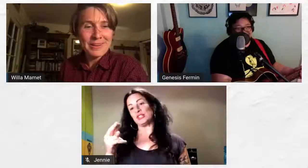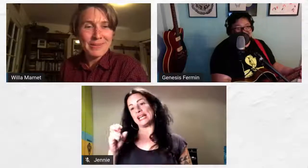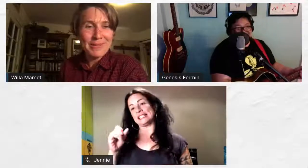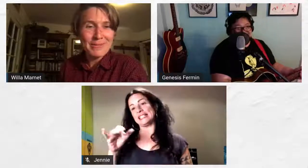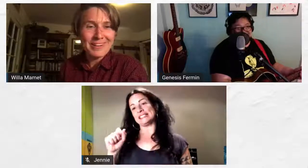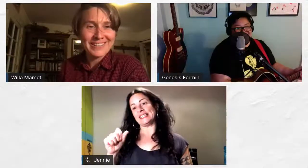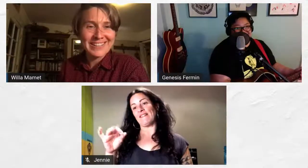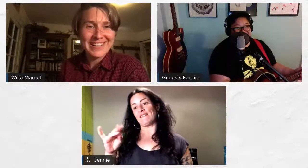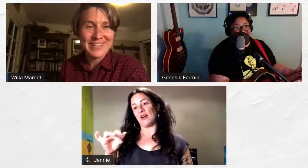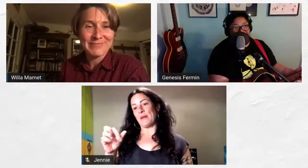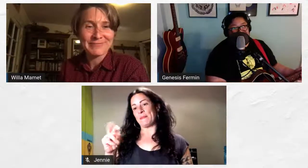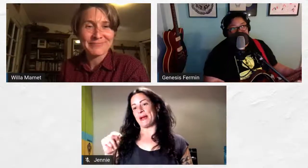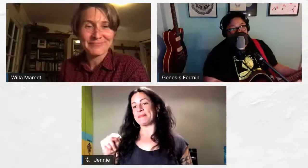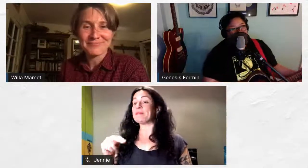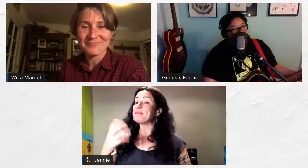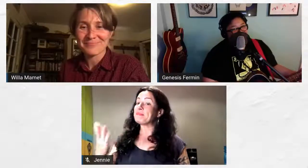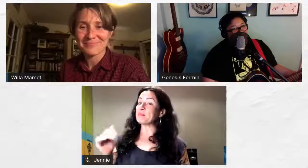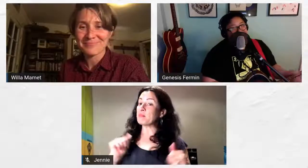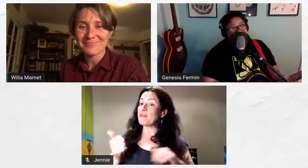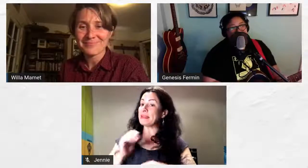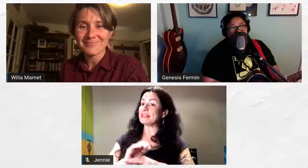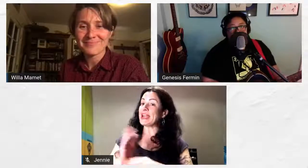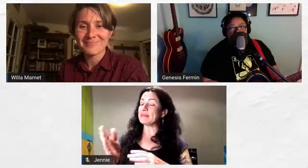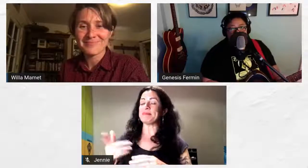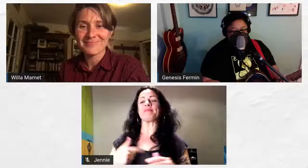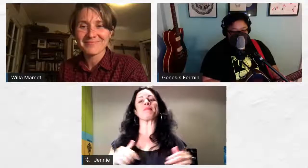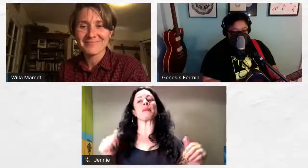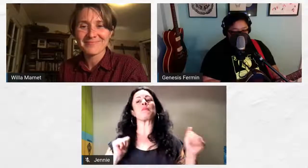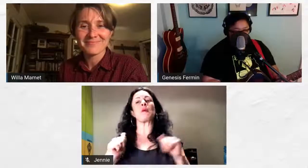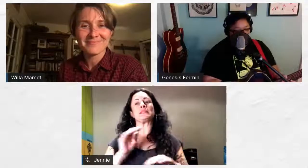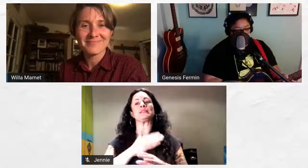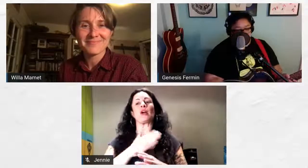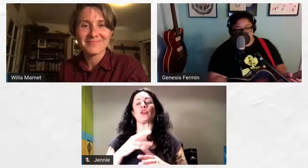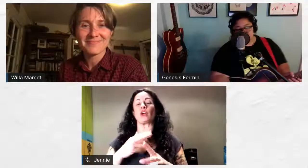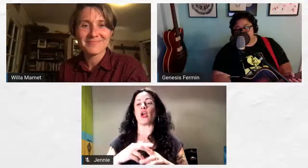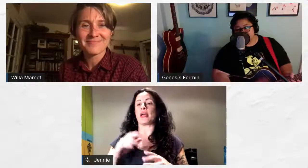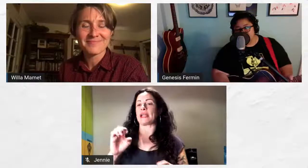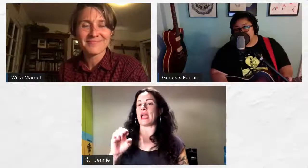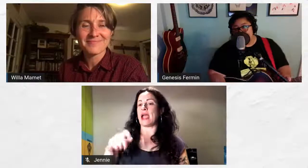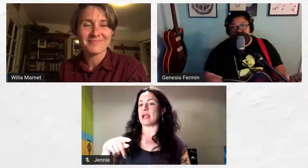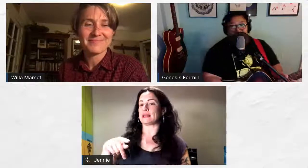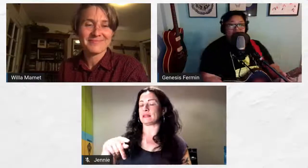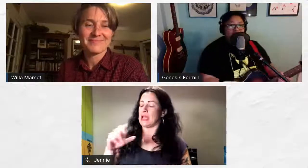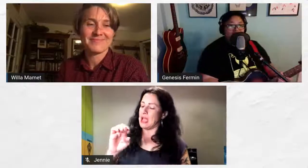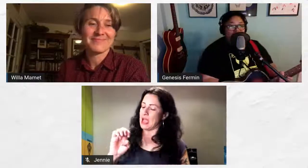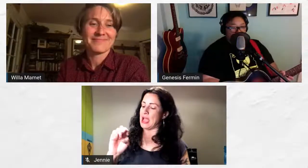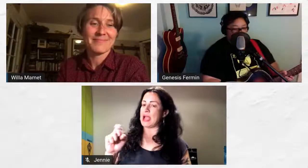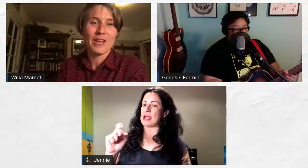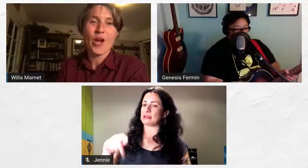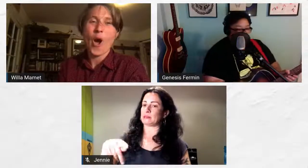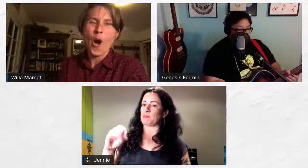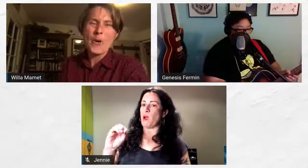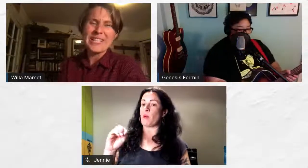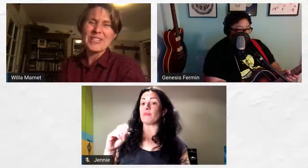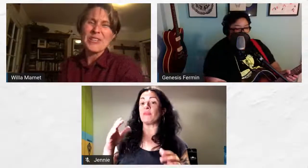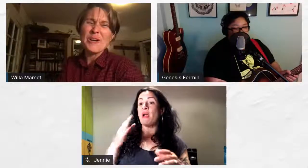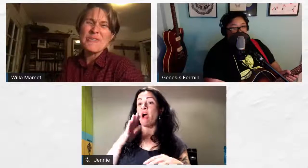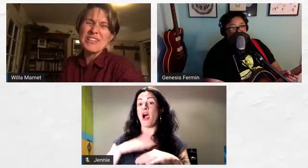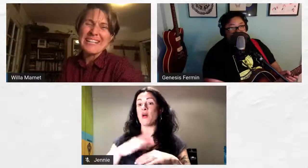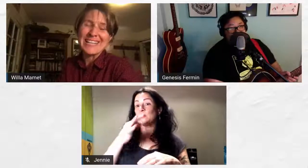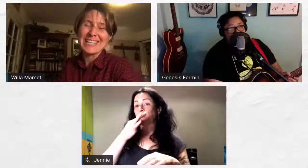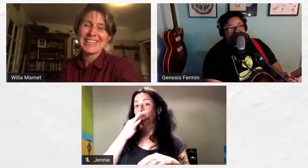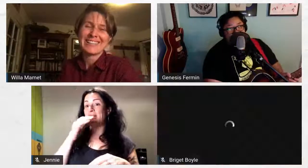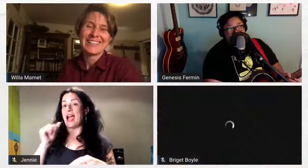What are you going to play for us tonight, Jake? I'm going to sing a song called XO, which is going to be on the upcoming album. Oh, it's